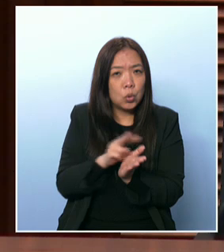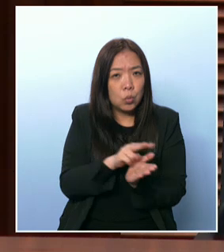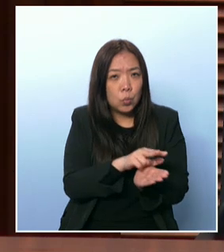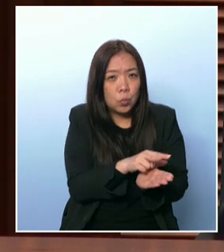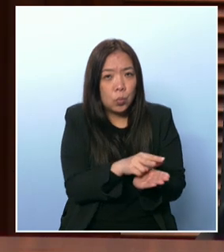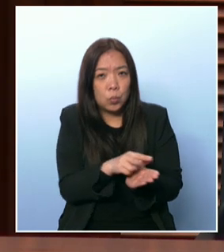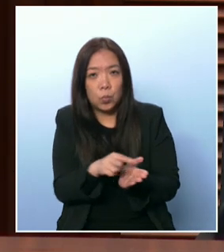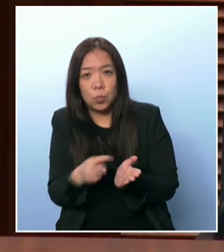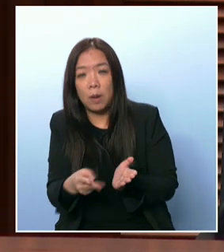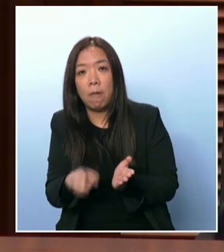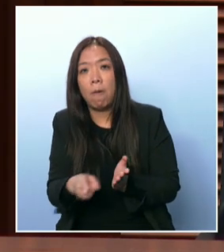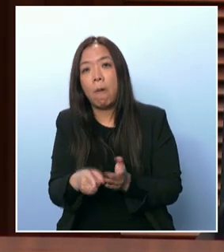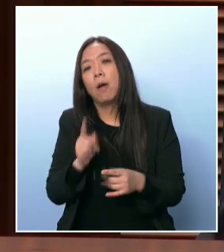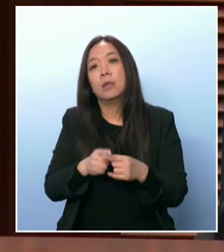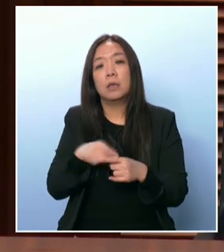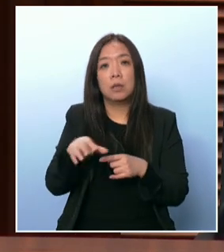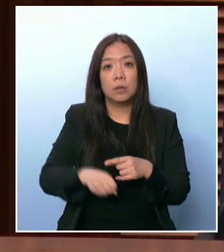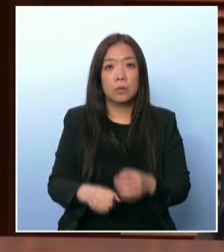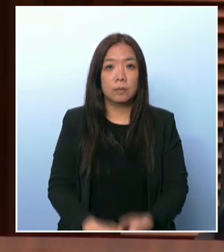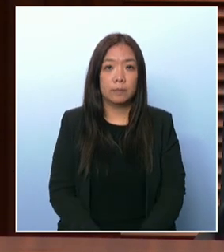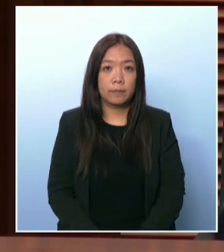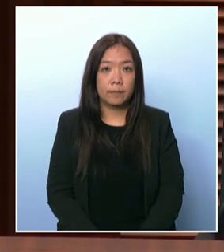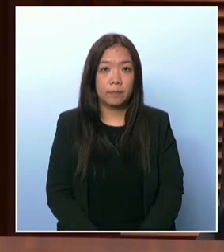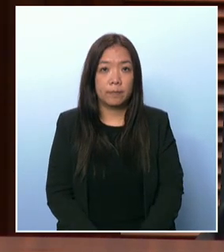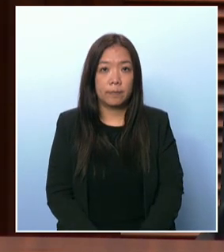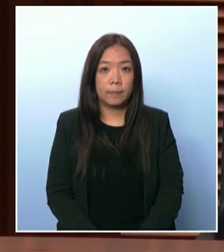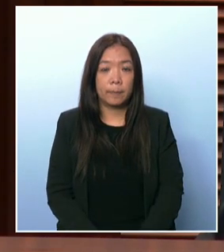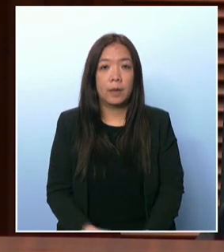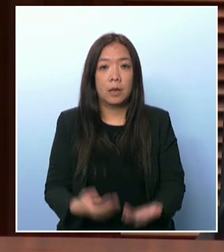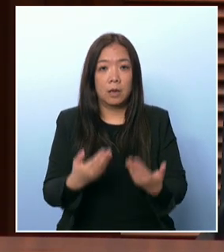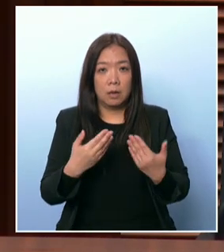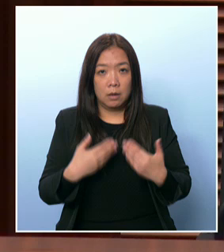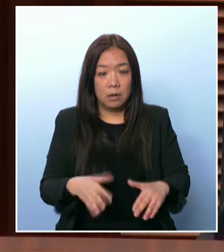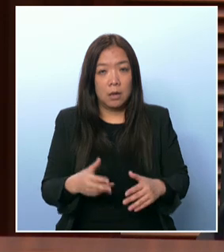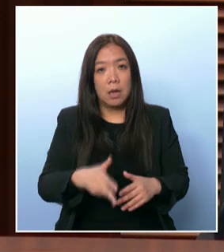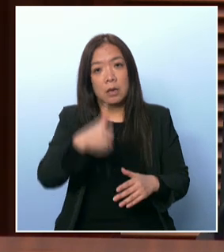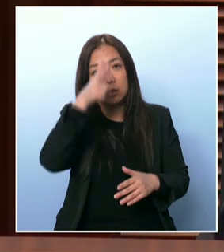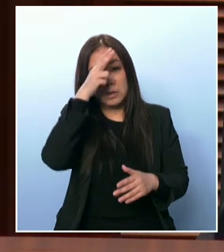basic research will be conducted in universities, and then the